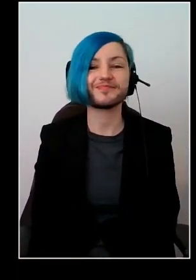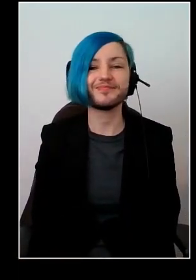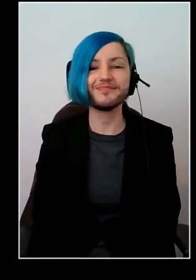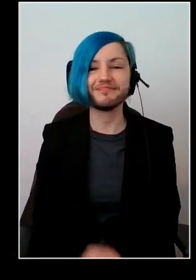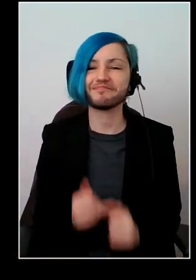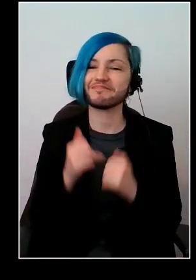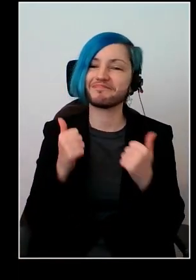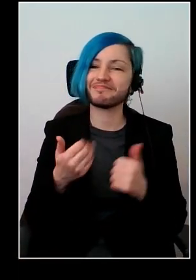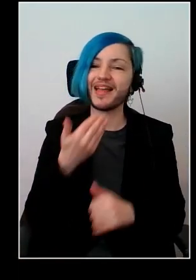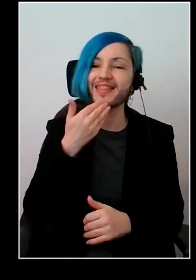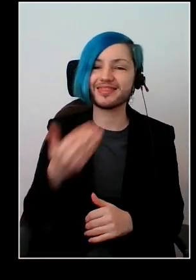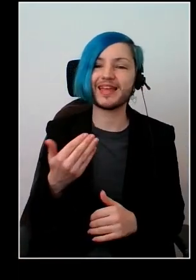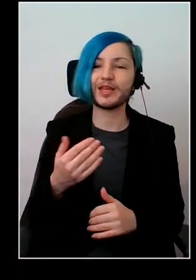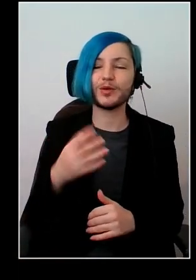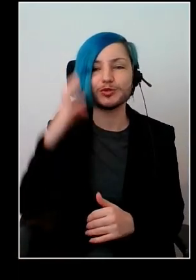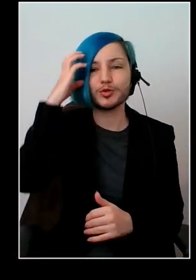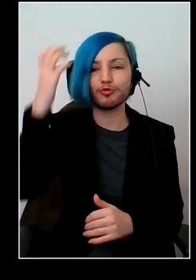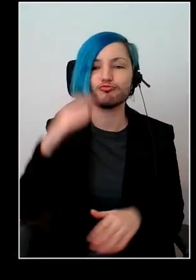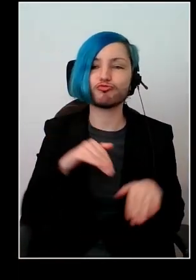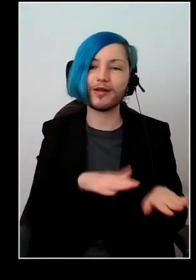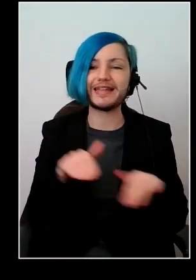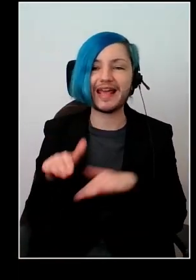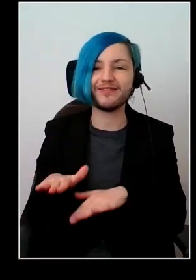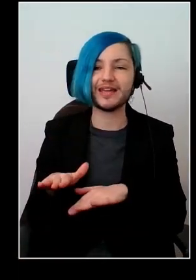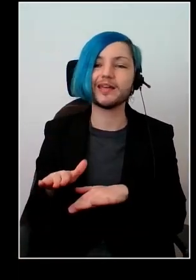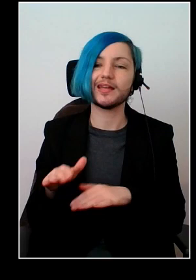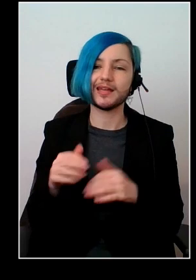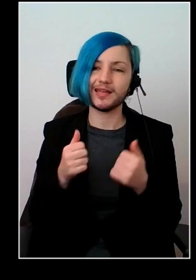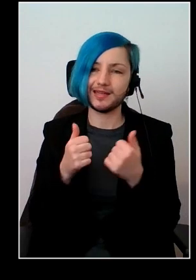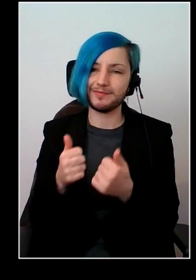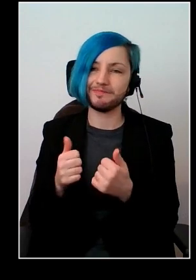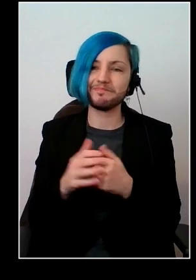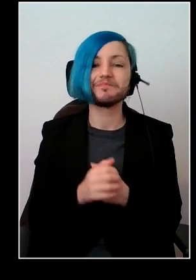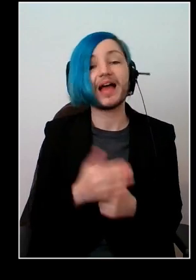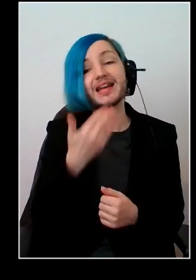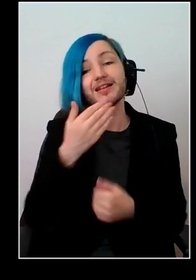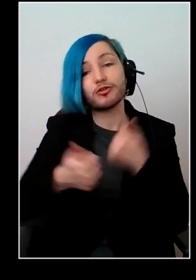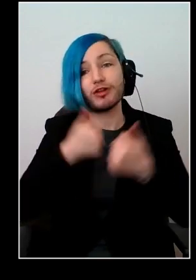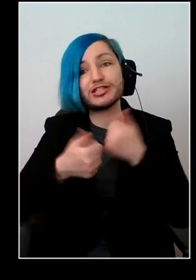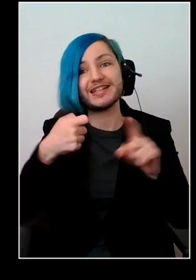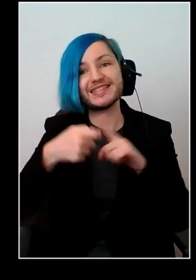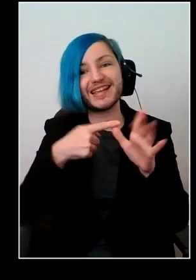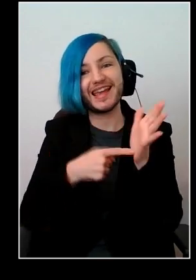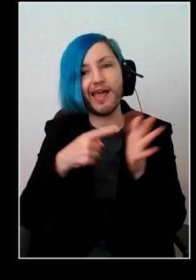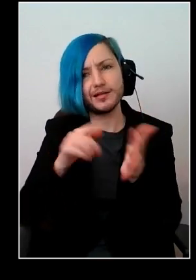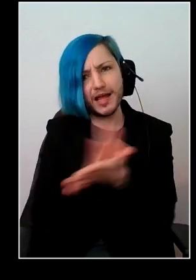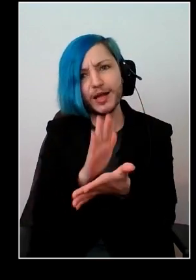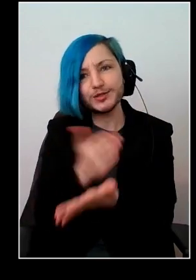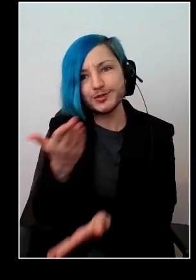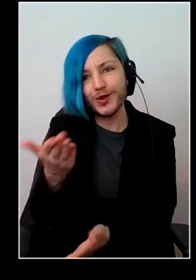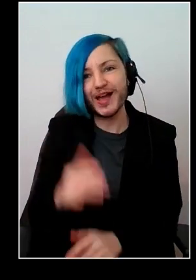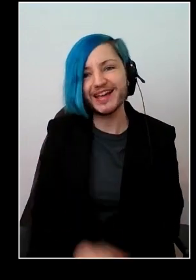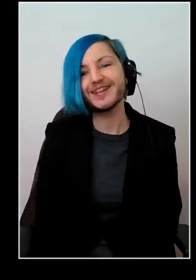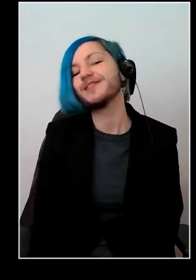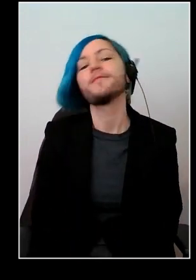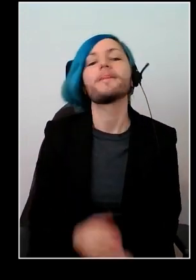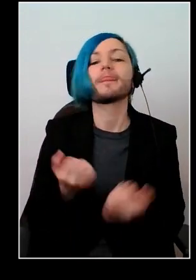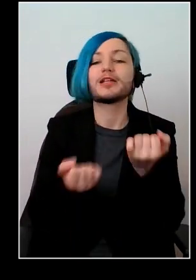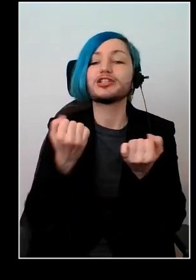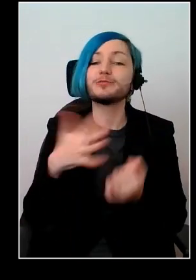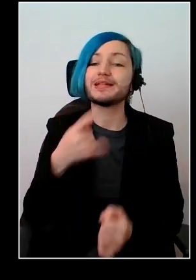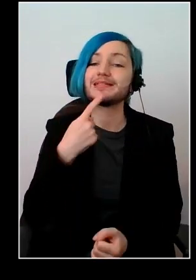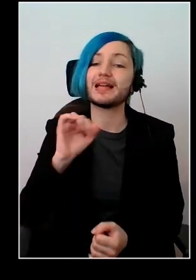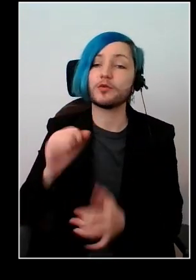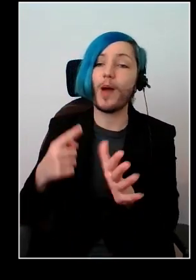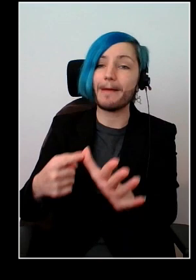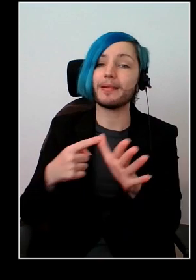Massive thanks to the Royal Navy for making that award possible. And congratulations, Kate. Enjoy your moment. You deserve it. The judges said your application had all